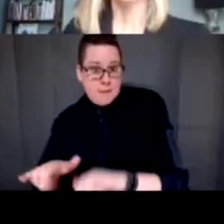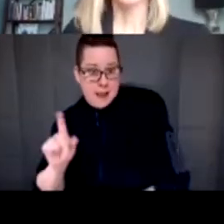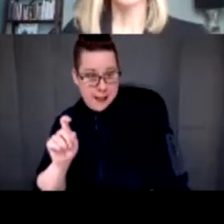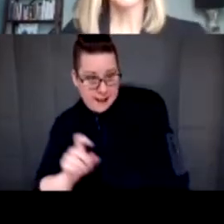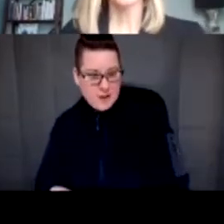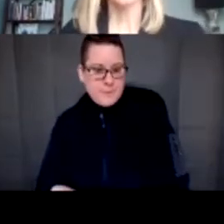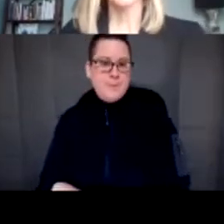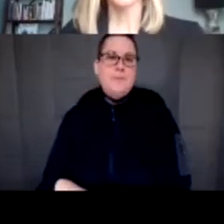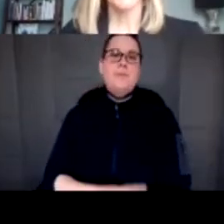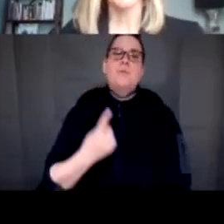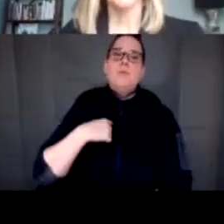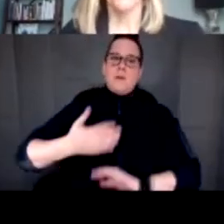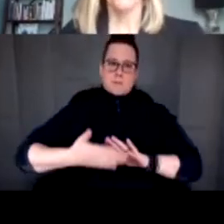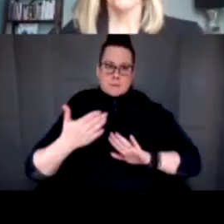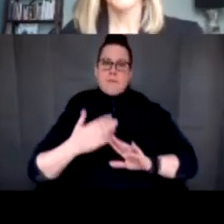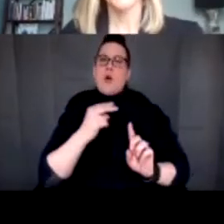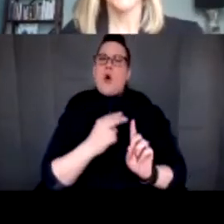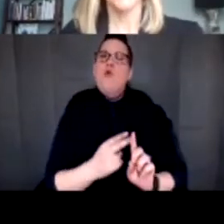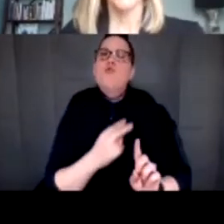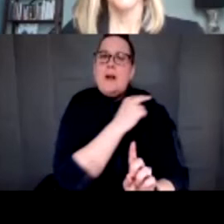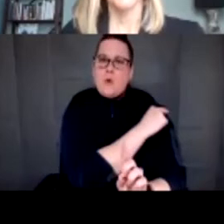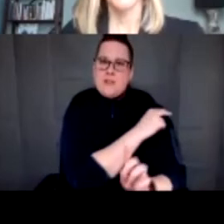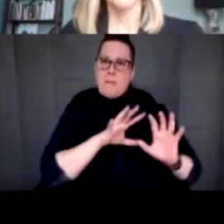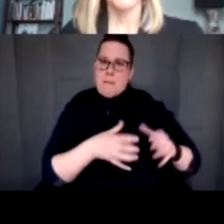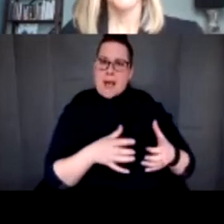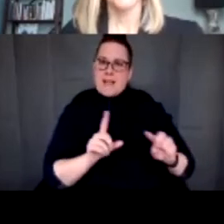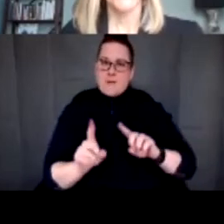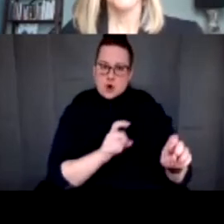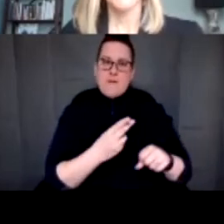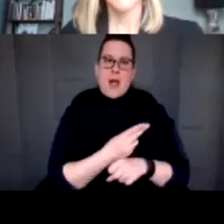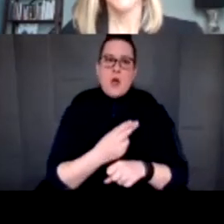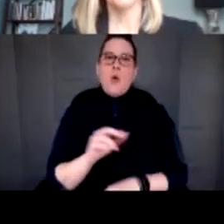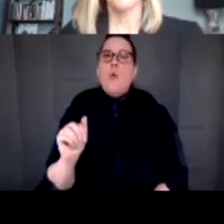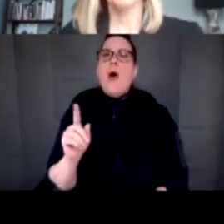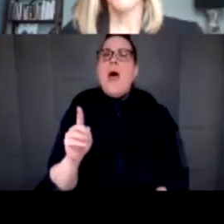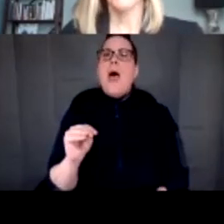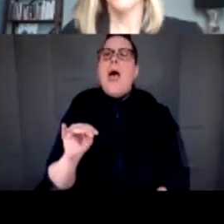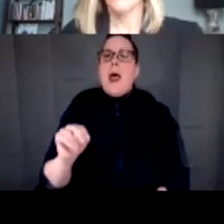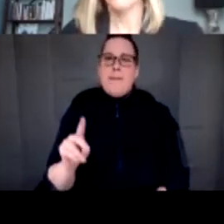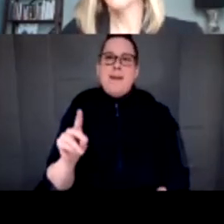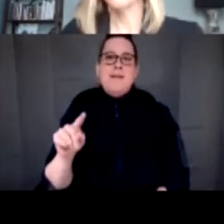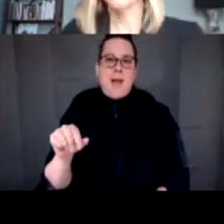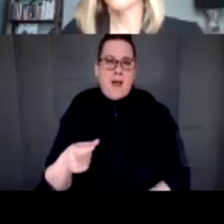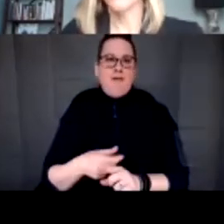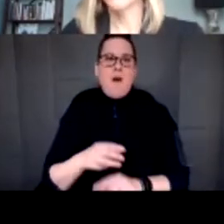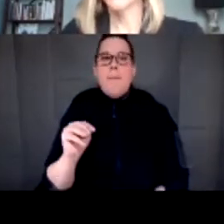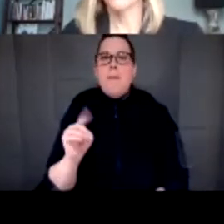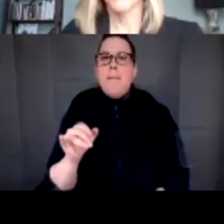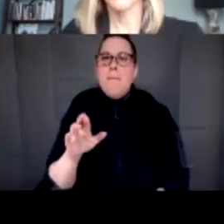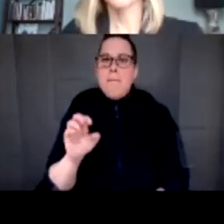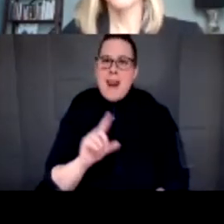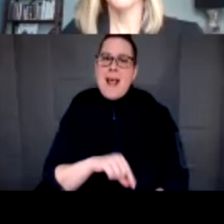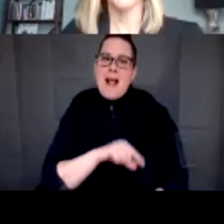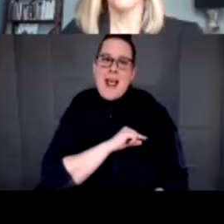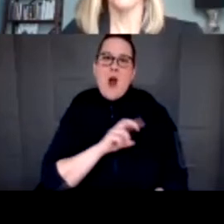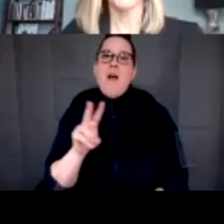So we conducted a retrospective cohort study using administrative data from Medicare eligible veterans who were